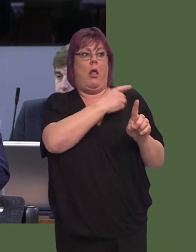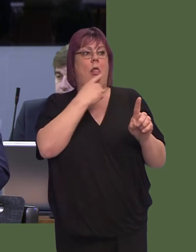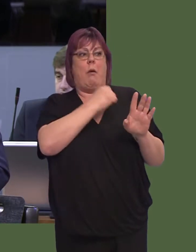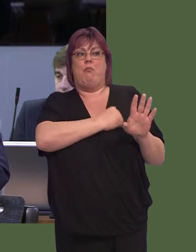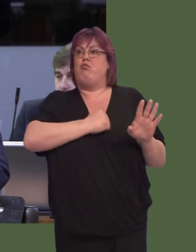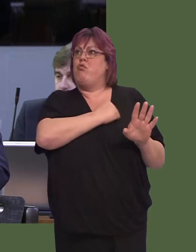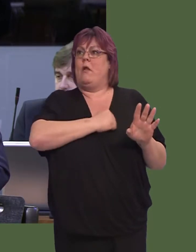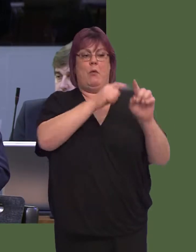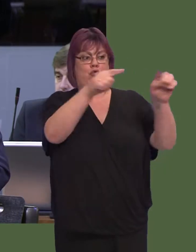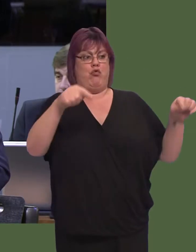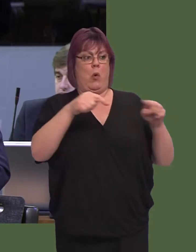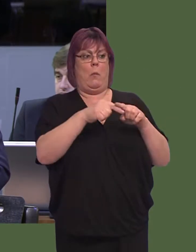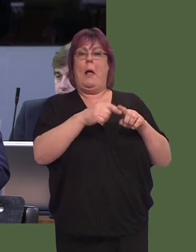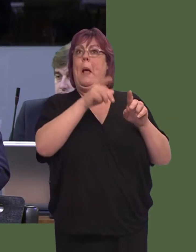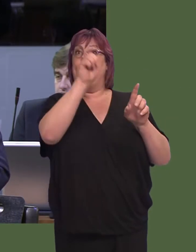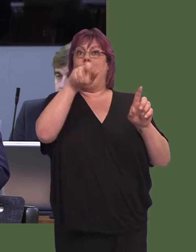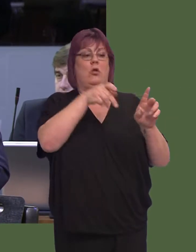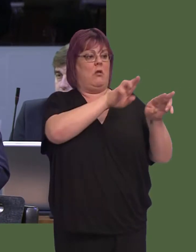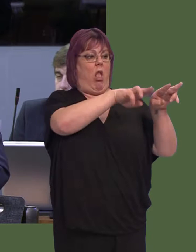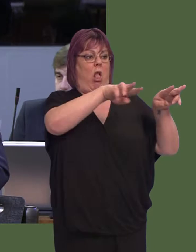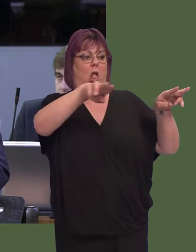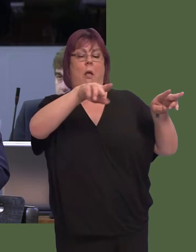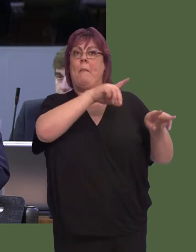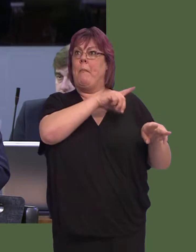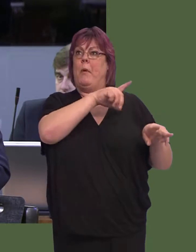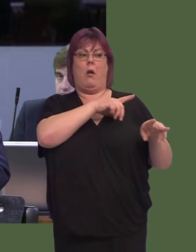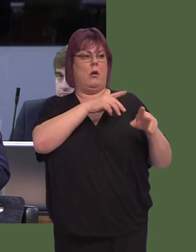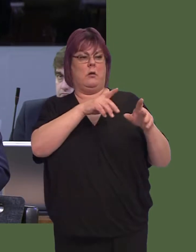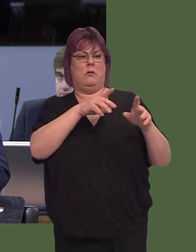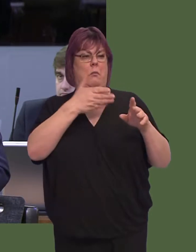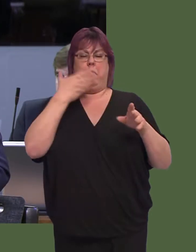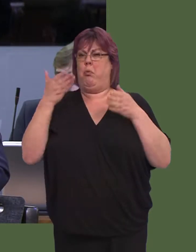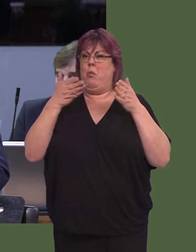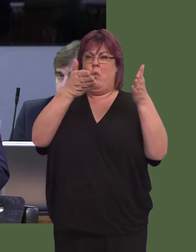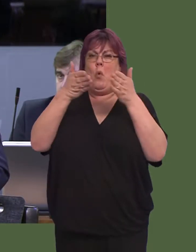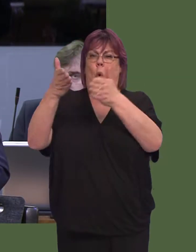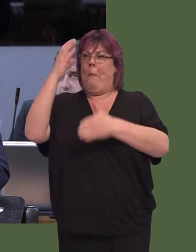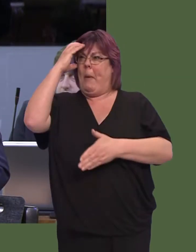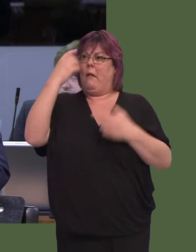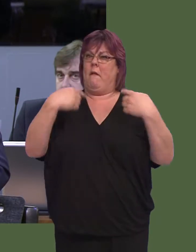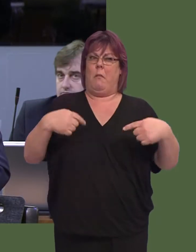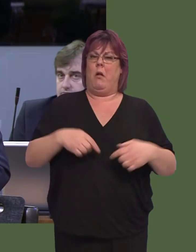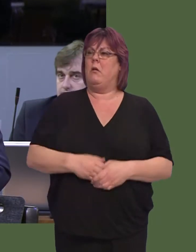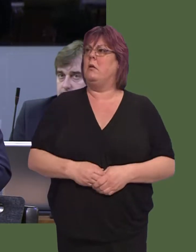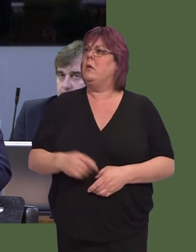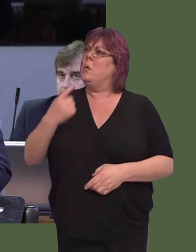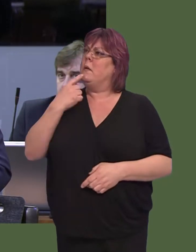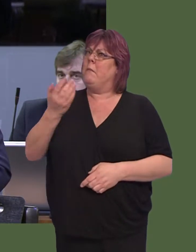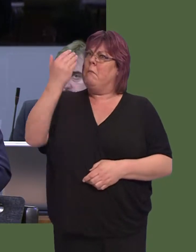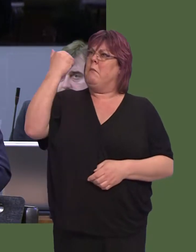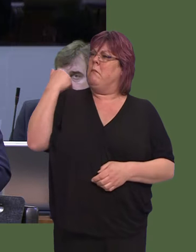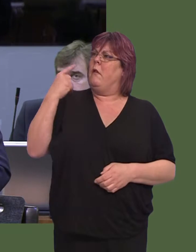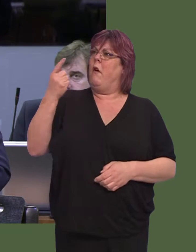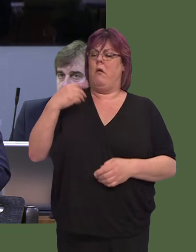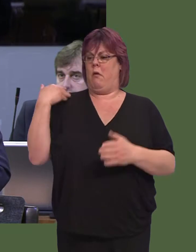to stack trolleys with patients on because the pressure in A&E was so great. Now, we highlighted to you over the weekend that over